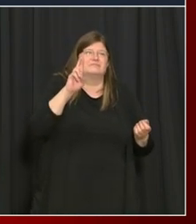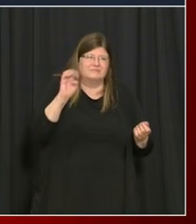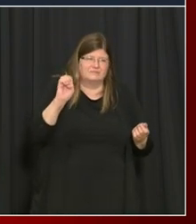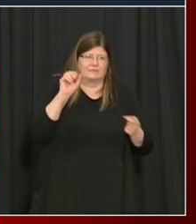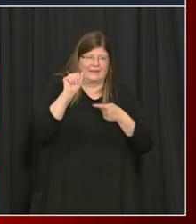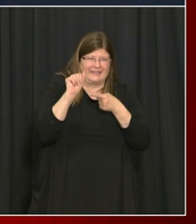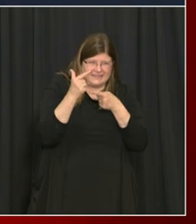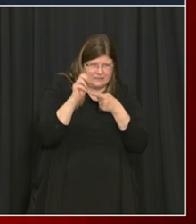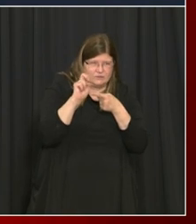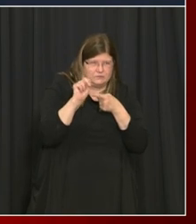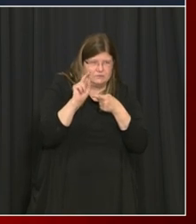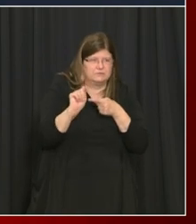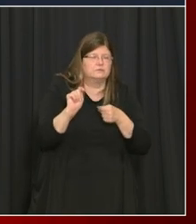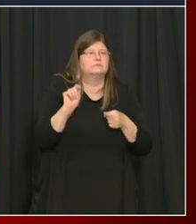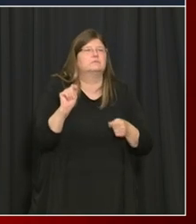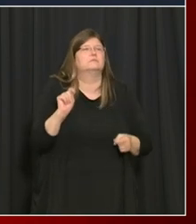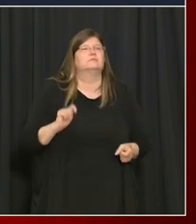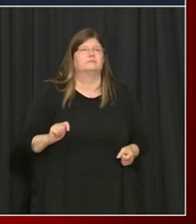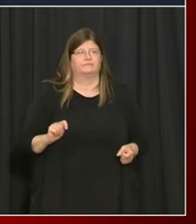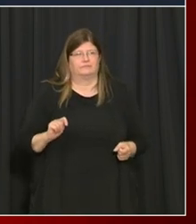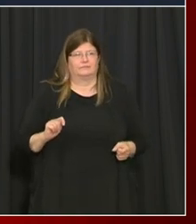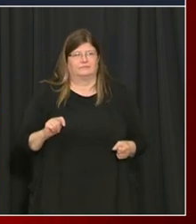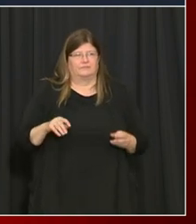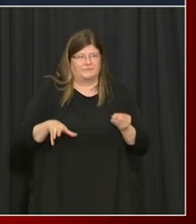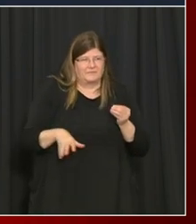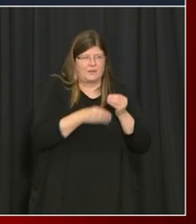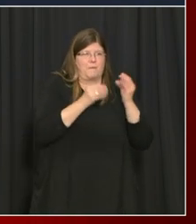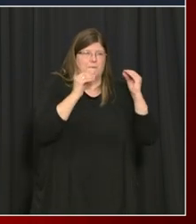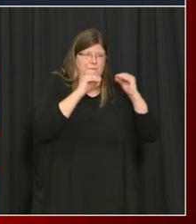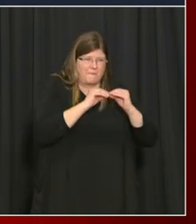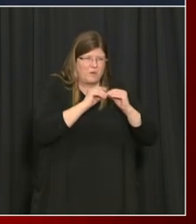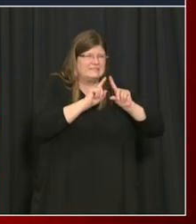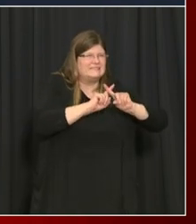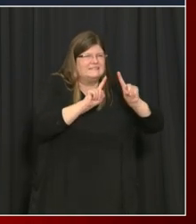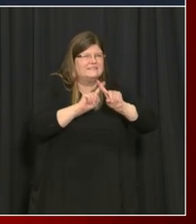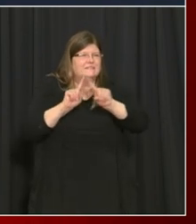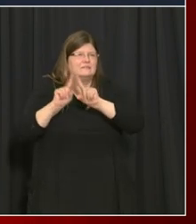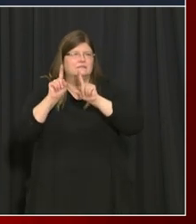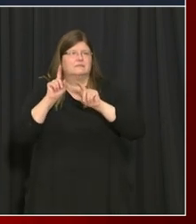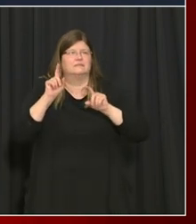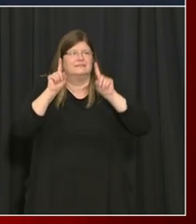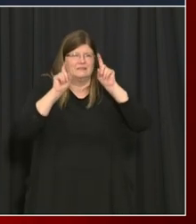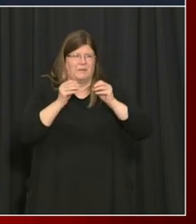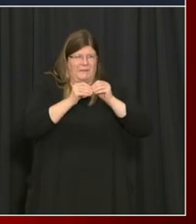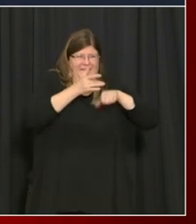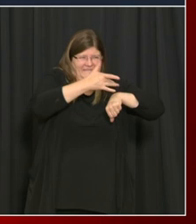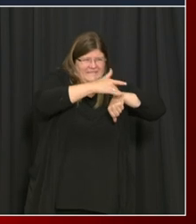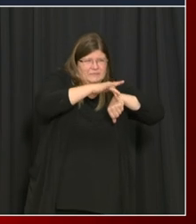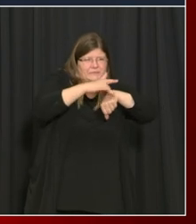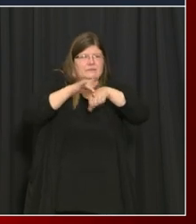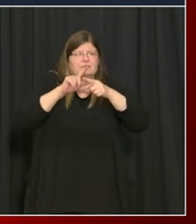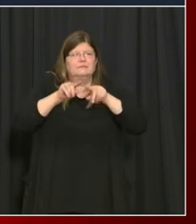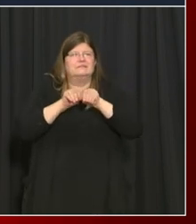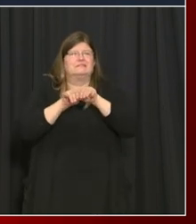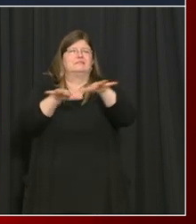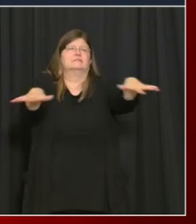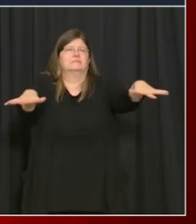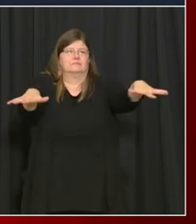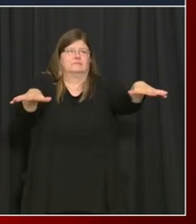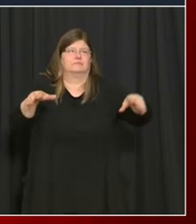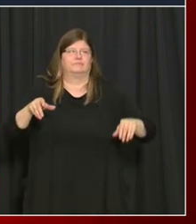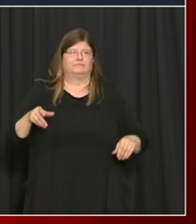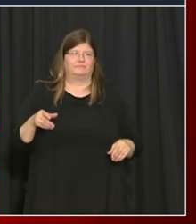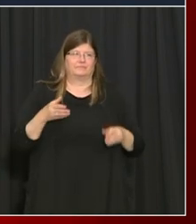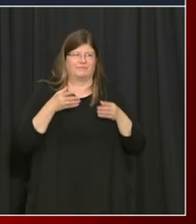added different types of tests to do, and so the reagents now are becoming more available to do that. It is a community effort,